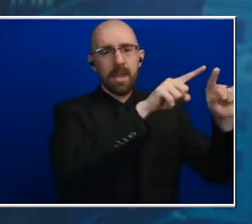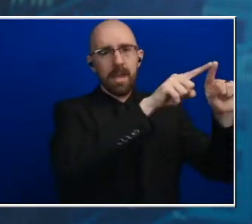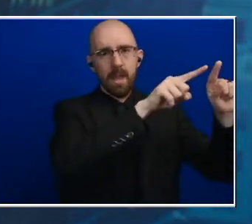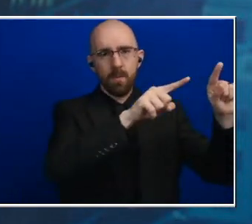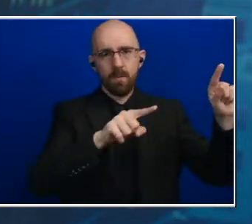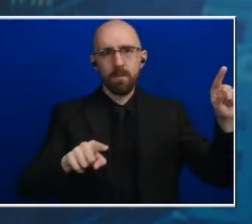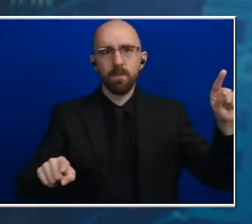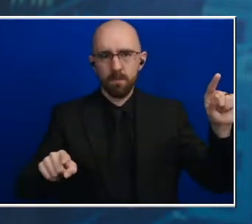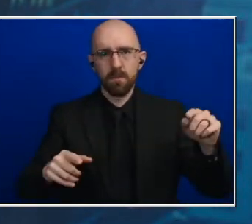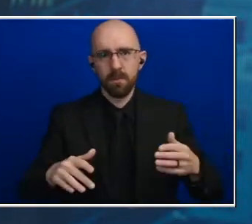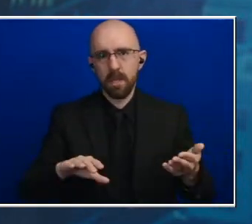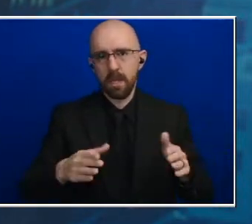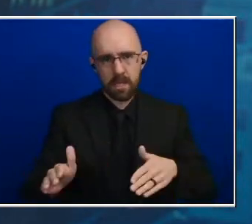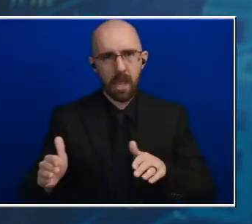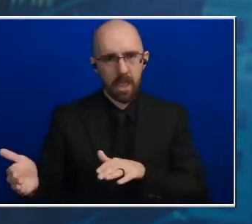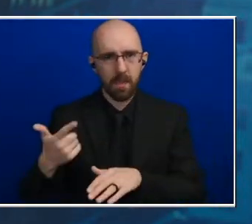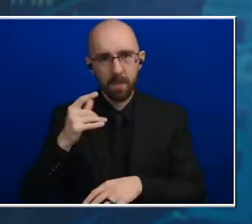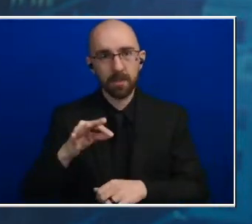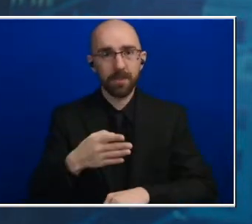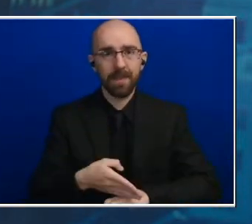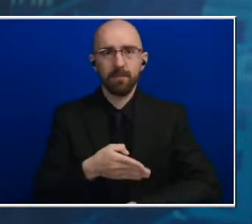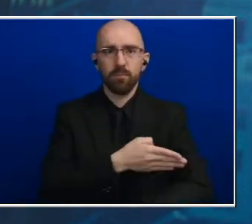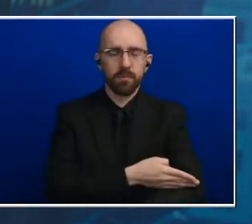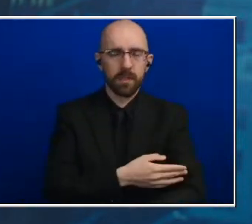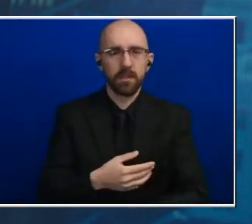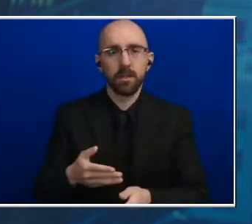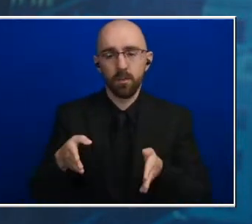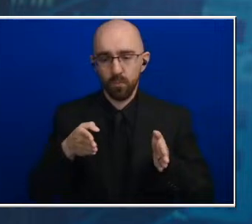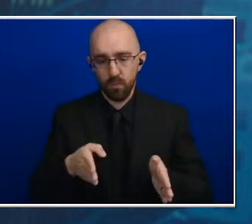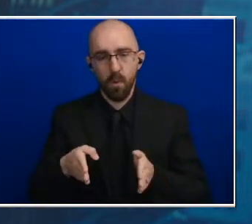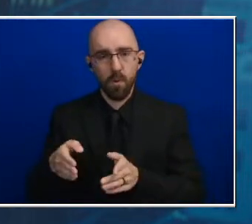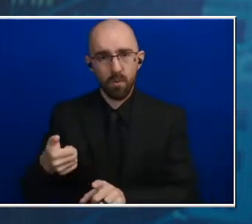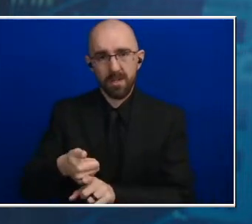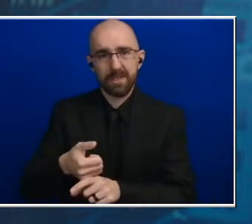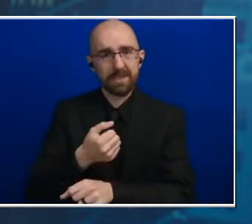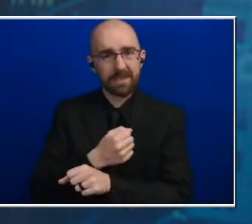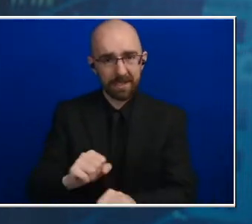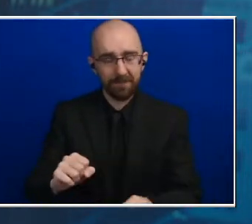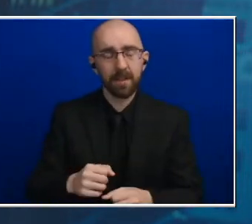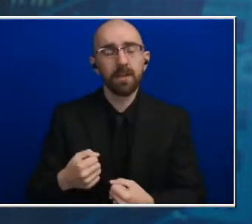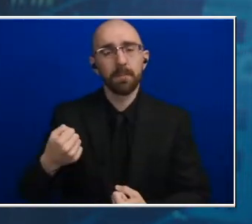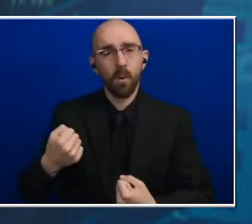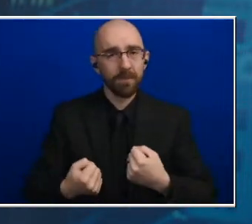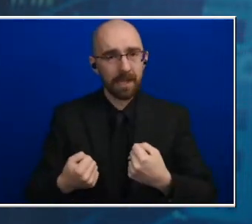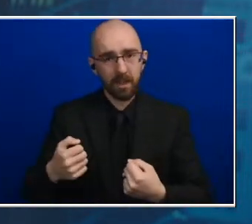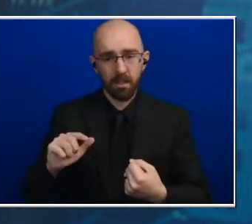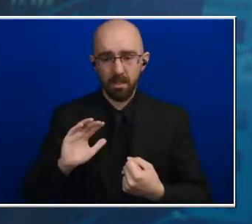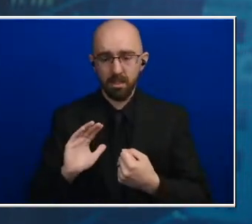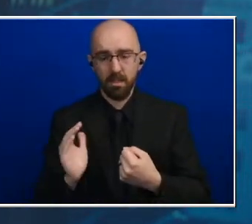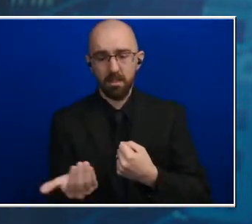that is because of improvements to roadway safety, improvements to motor vehicle safety, and things like